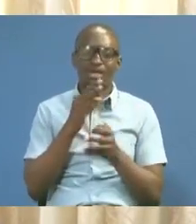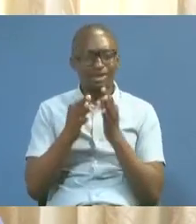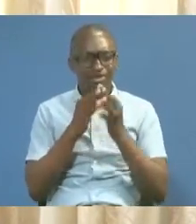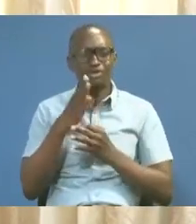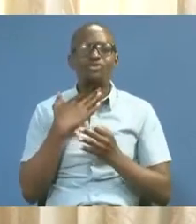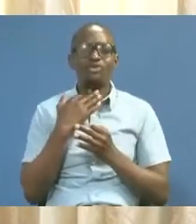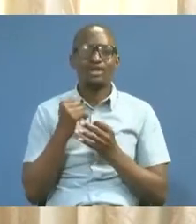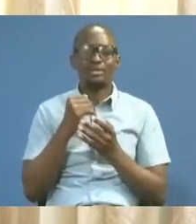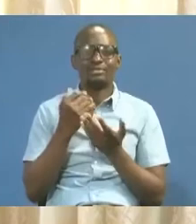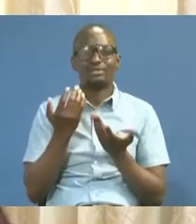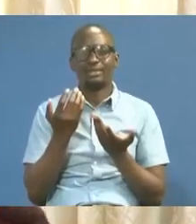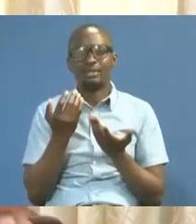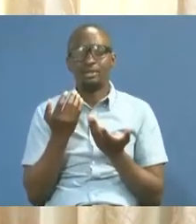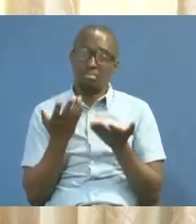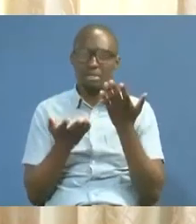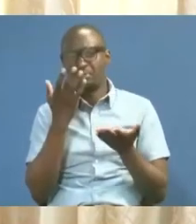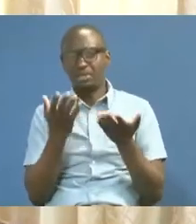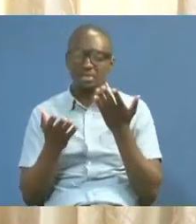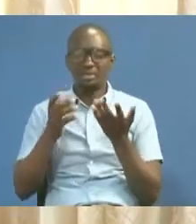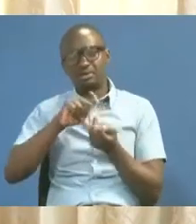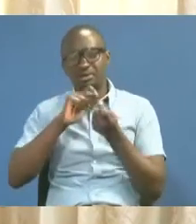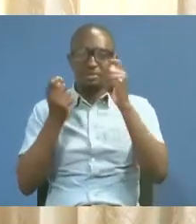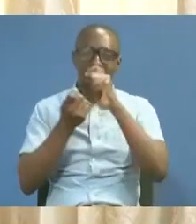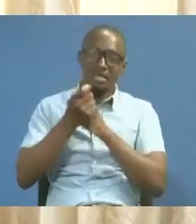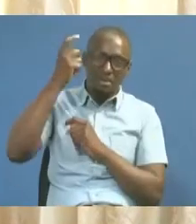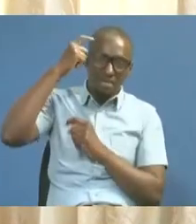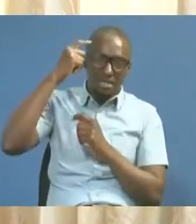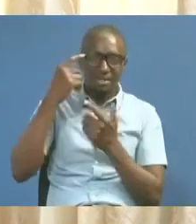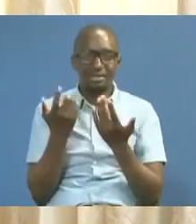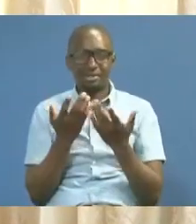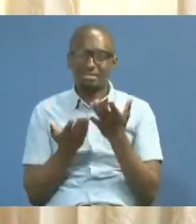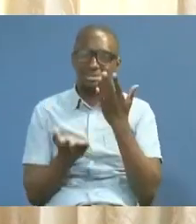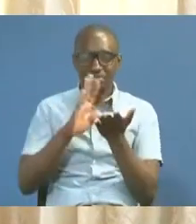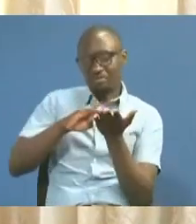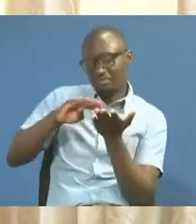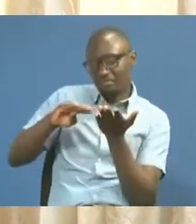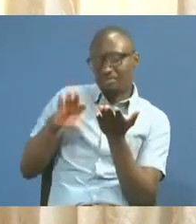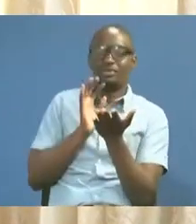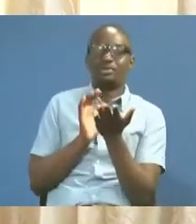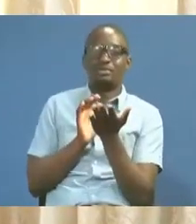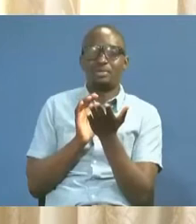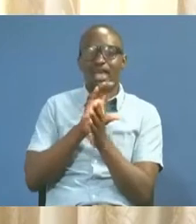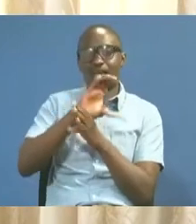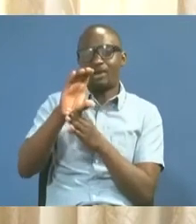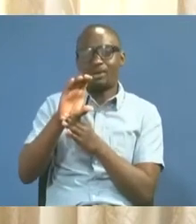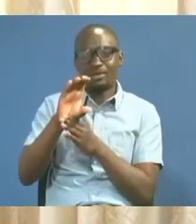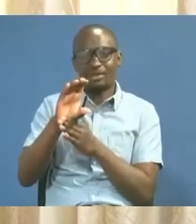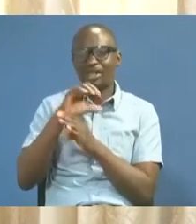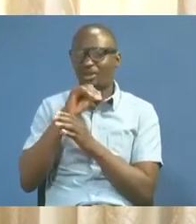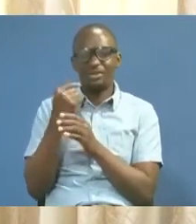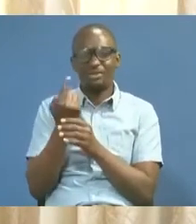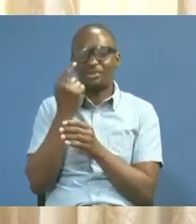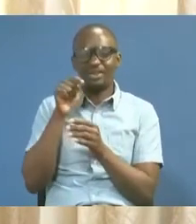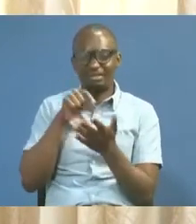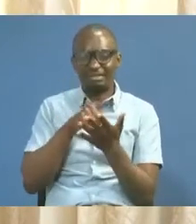mind and maybe drop a course and pick another one, you do that quite on time, not just in this semester, but